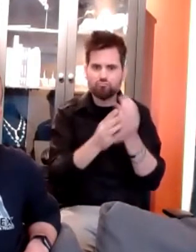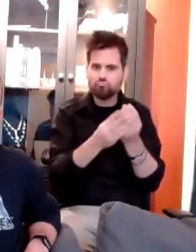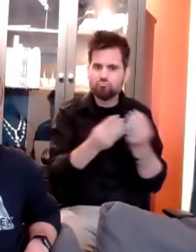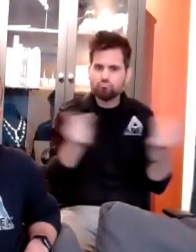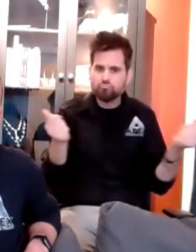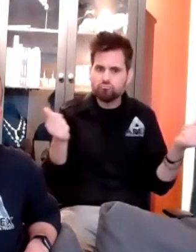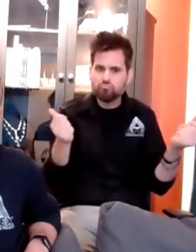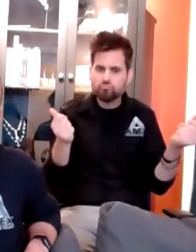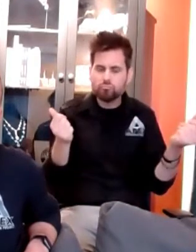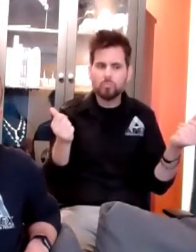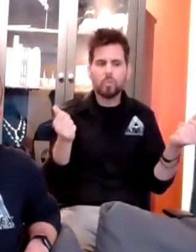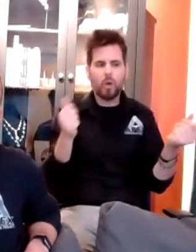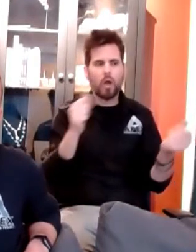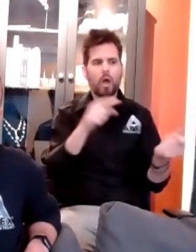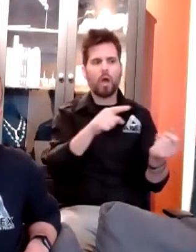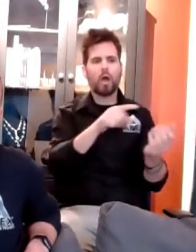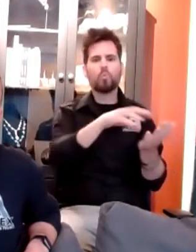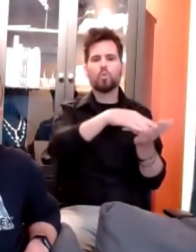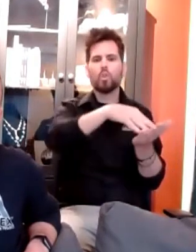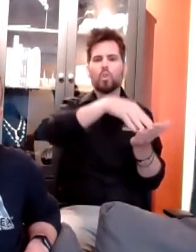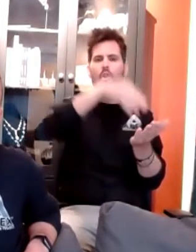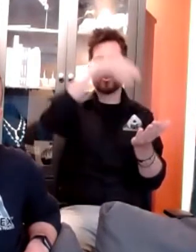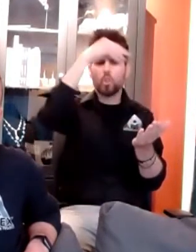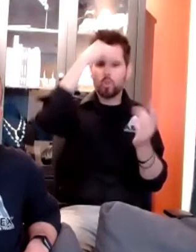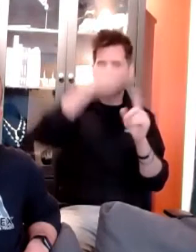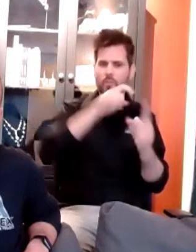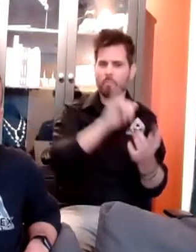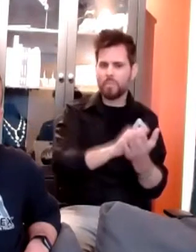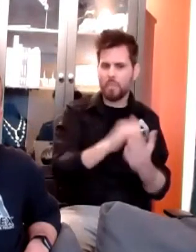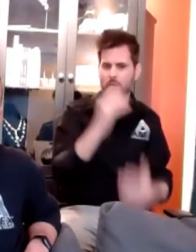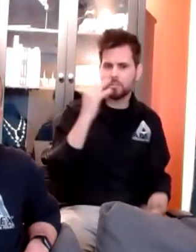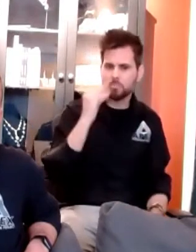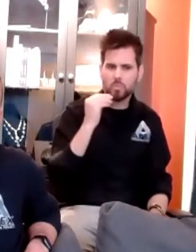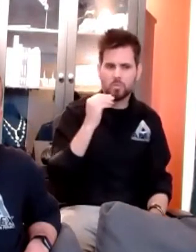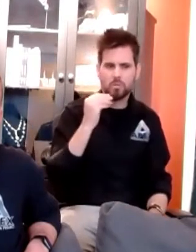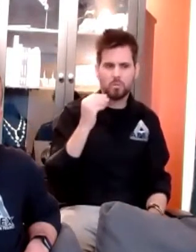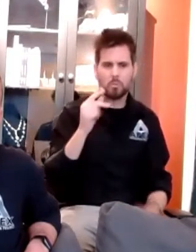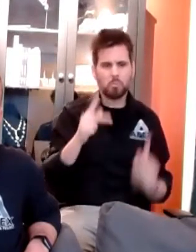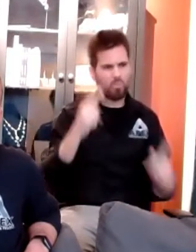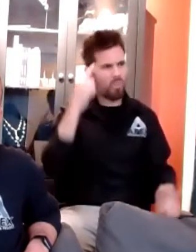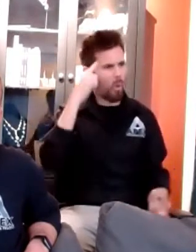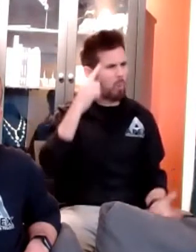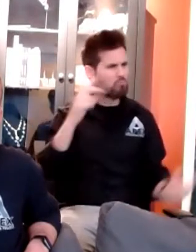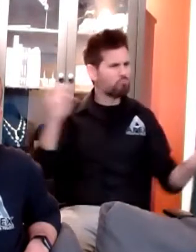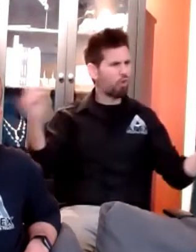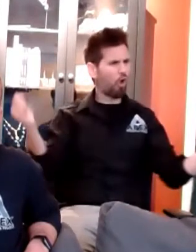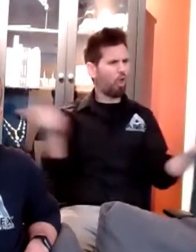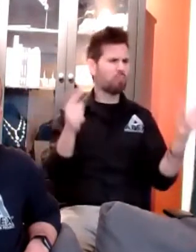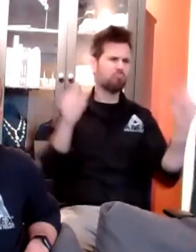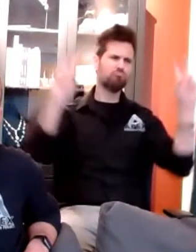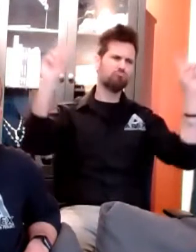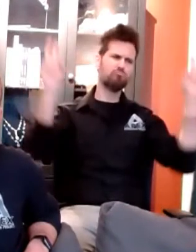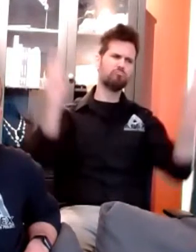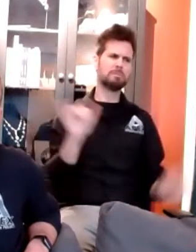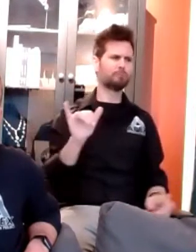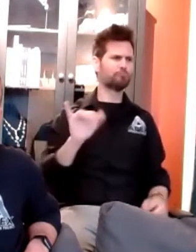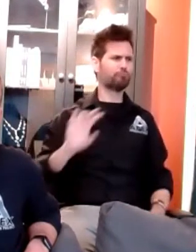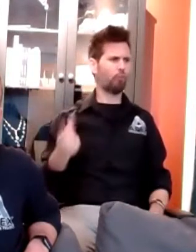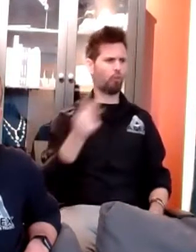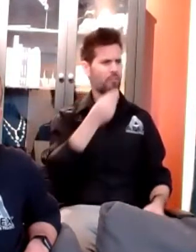very obvious telltale sign that this was not healthy, because obviously it's